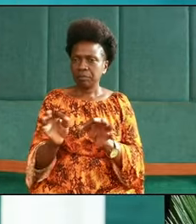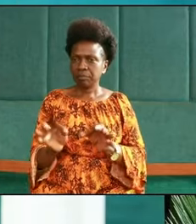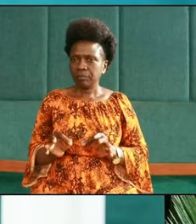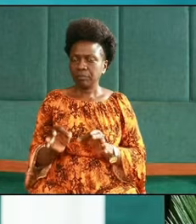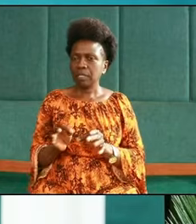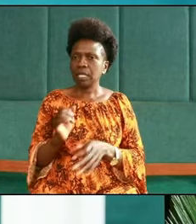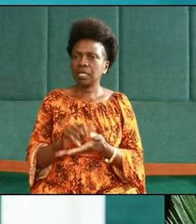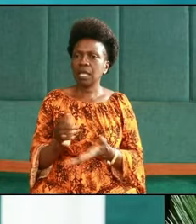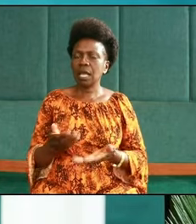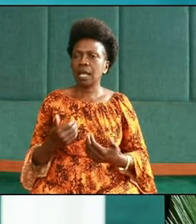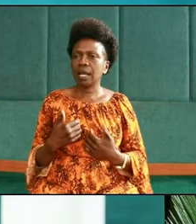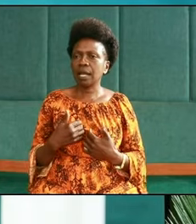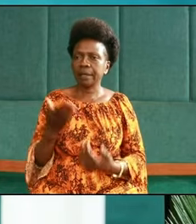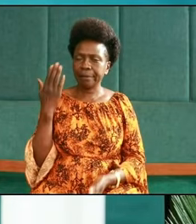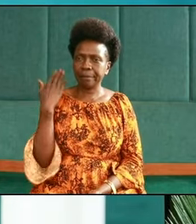he had.